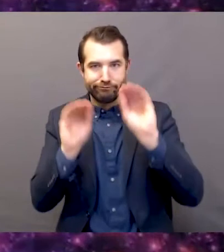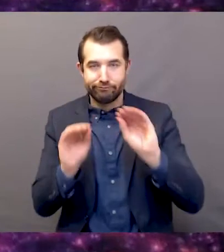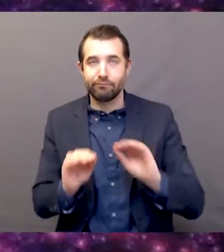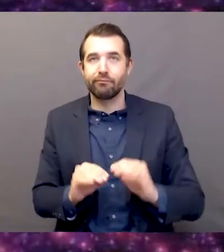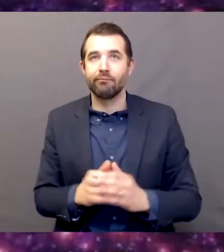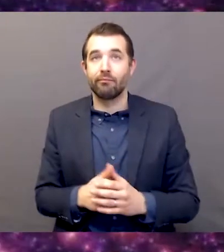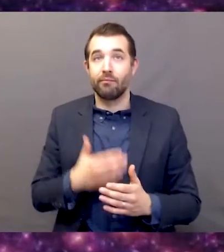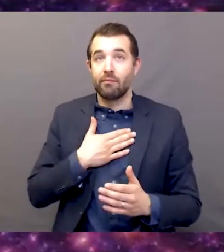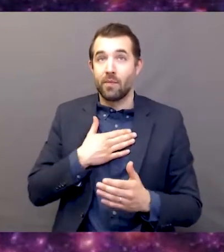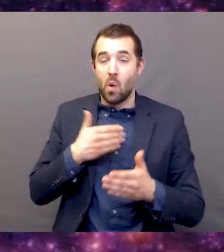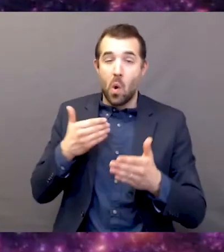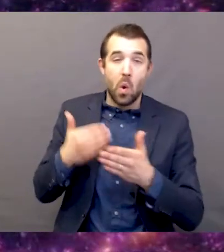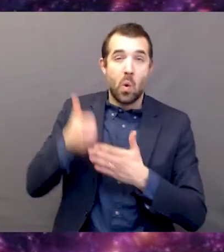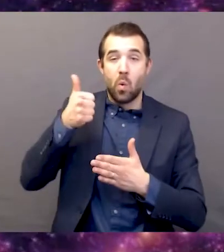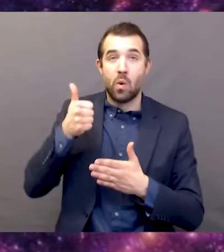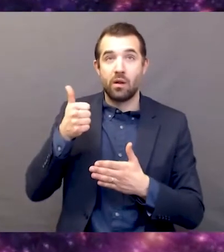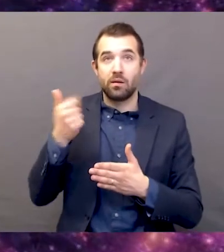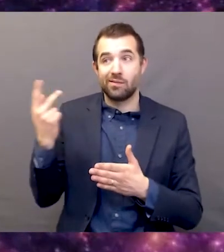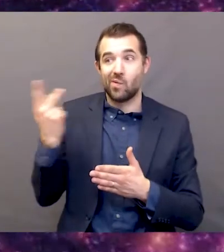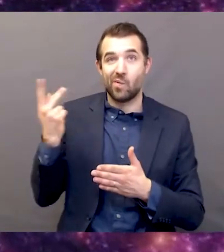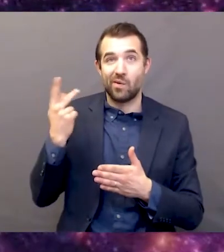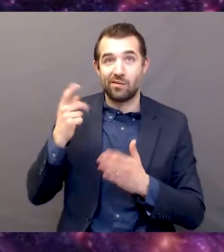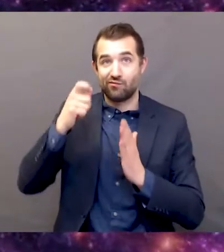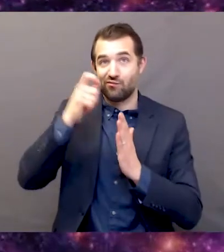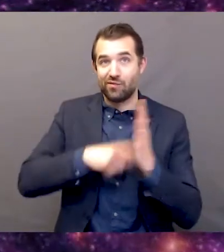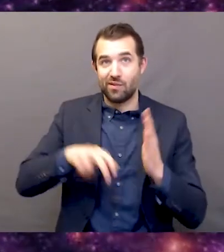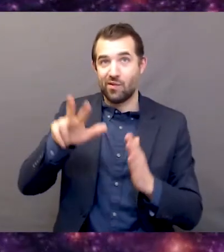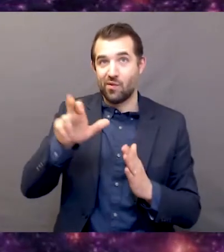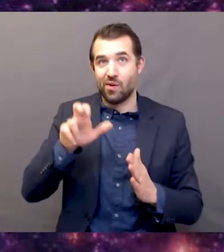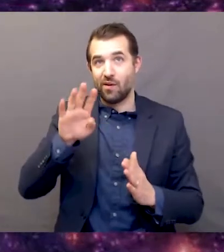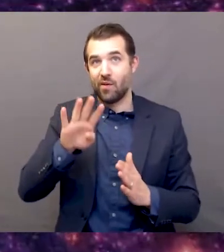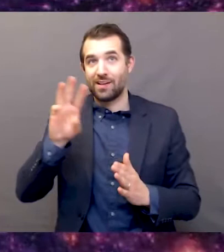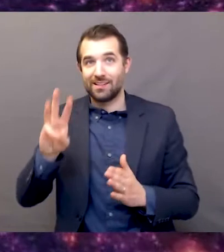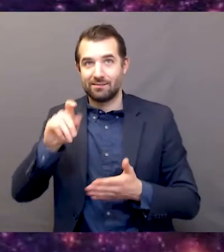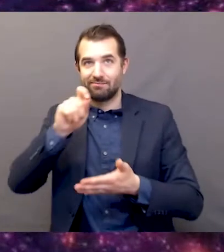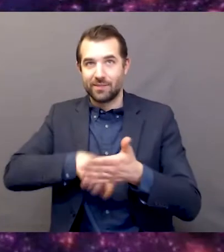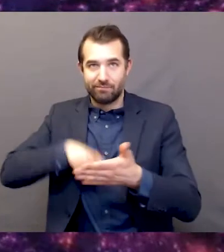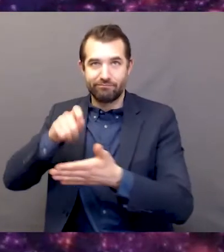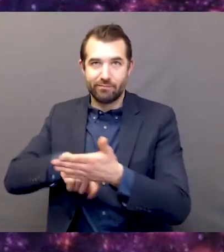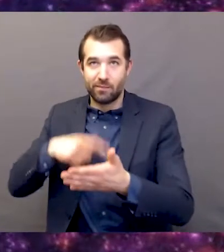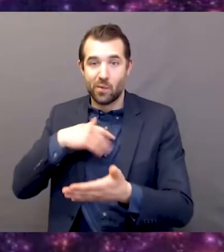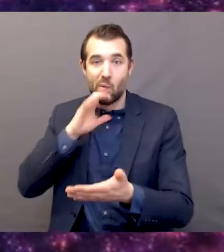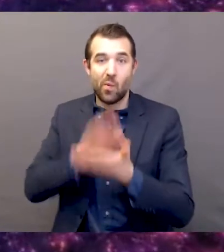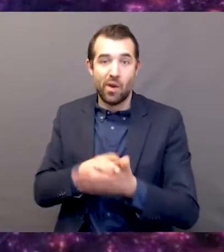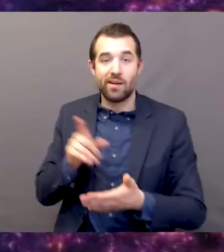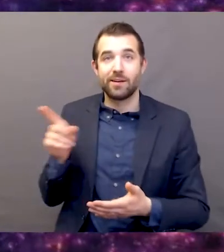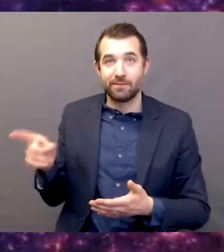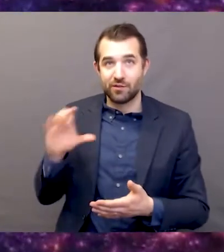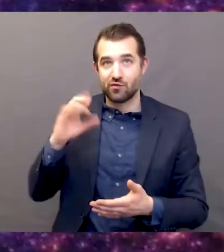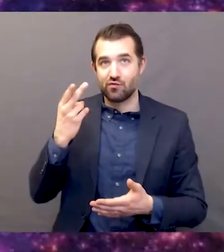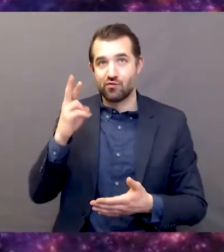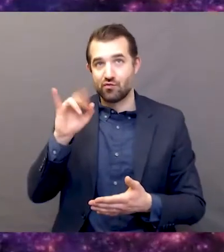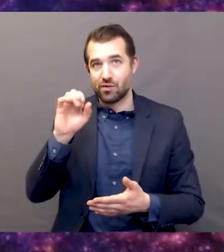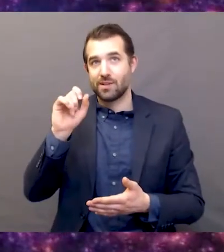years has been Christine Jones, and together we've written 346 papers together with our many friends. And I want to thank not